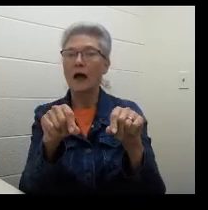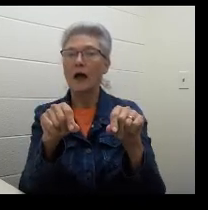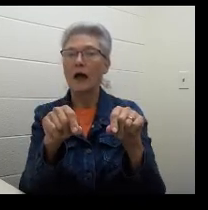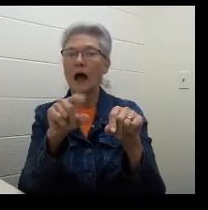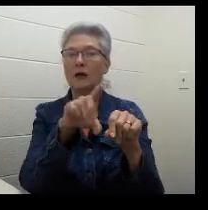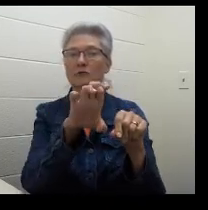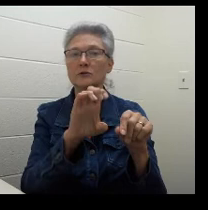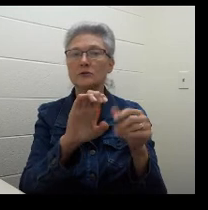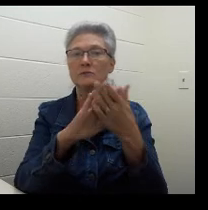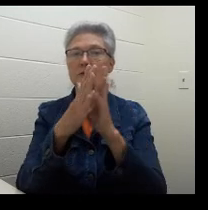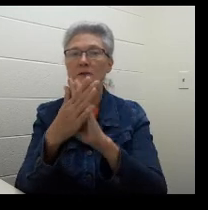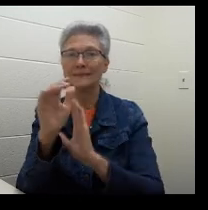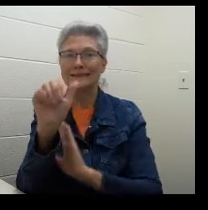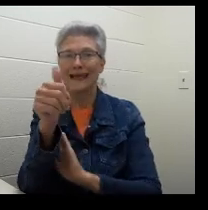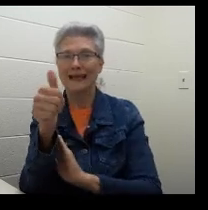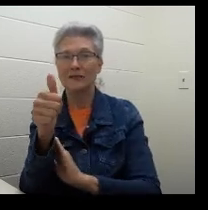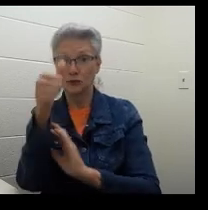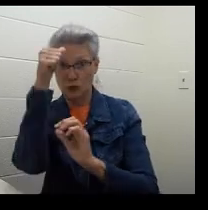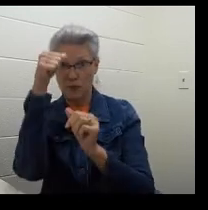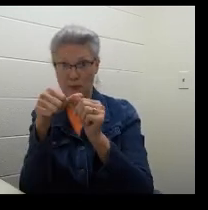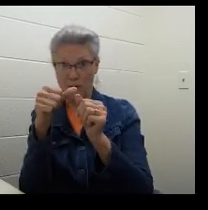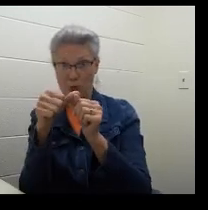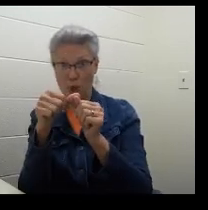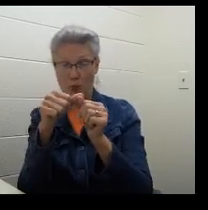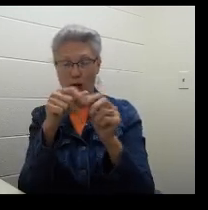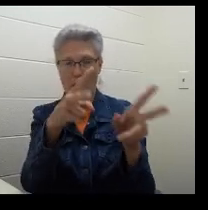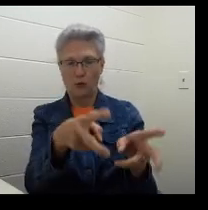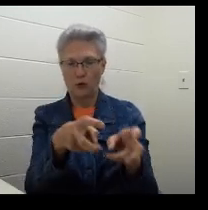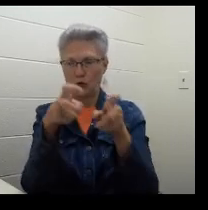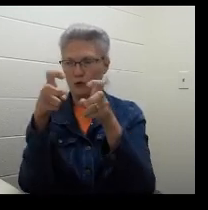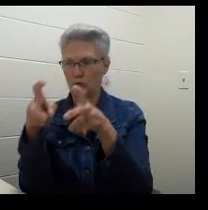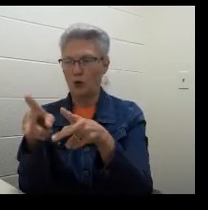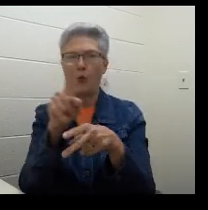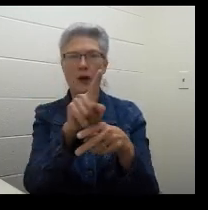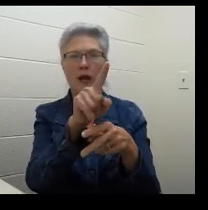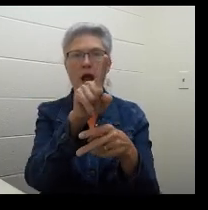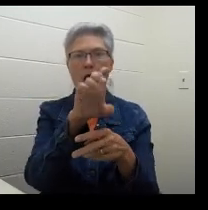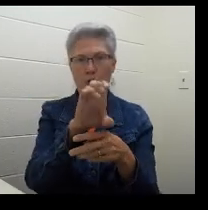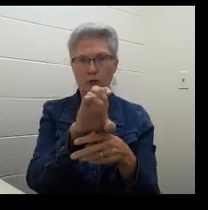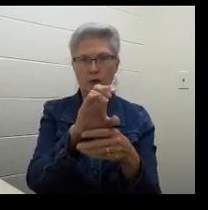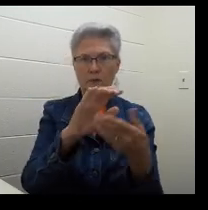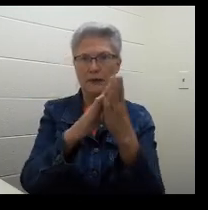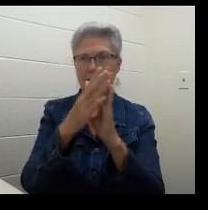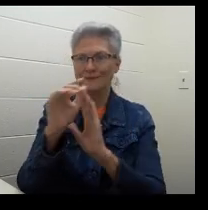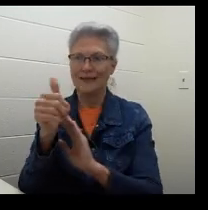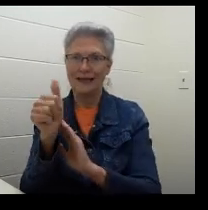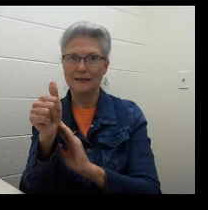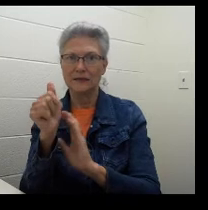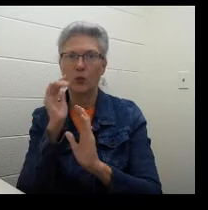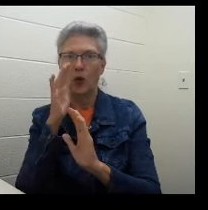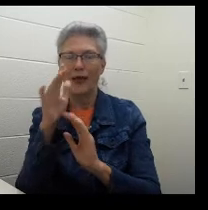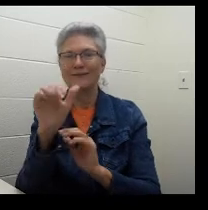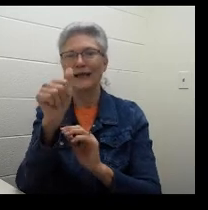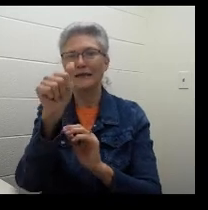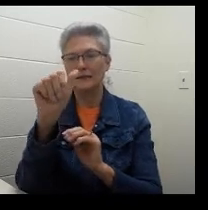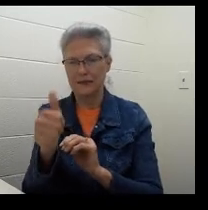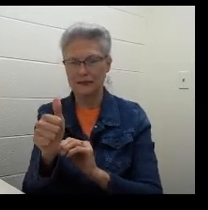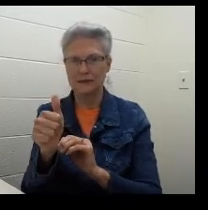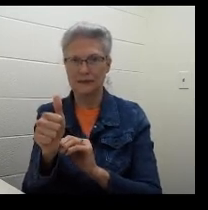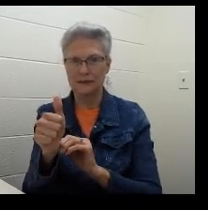tens. Remember that when I regroup 100 into tens, I'm going to have 10